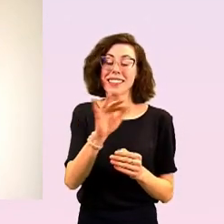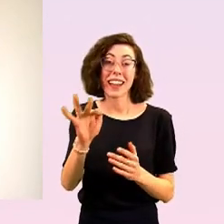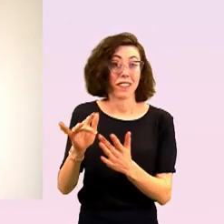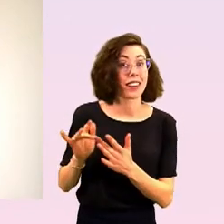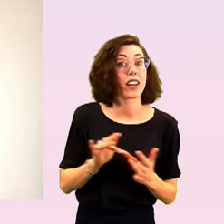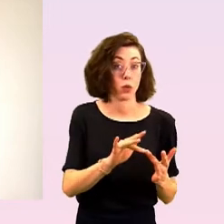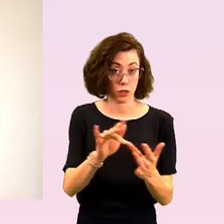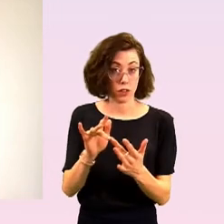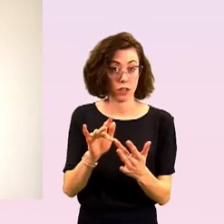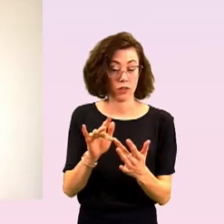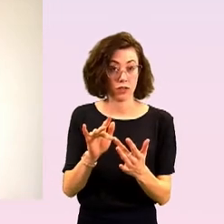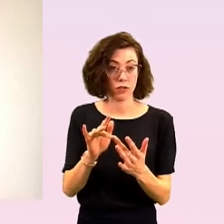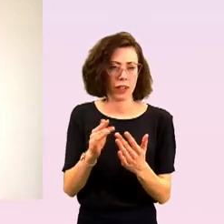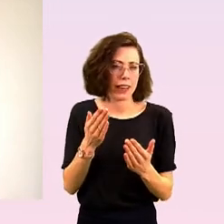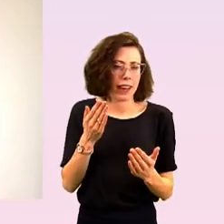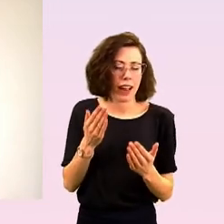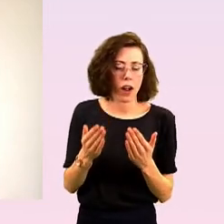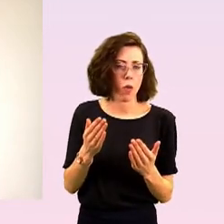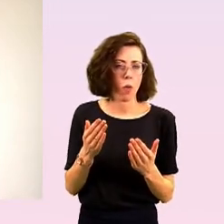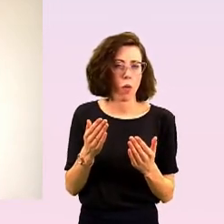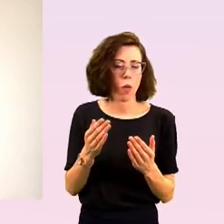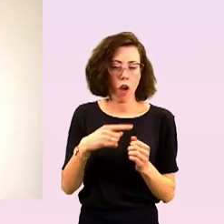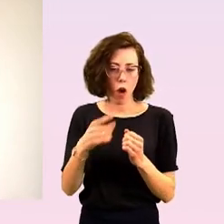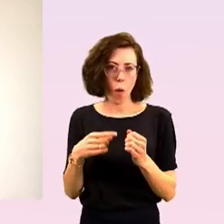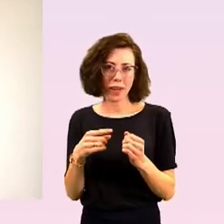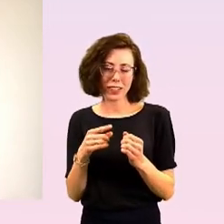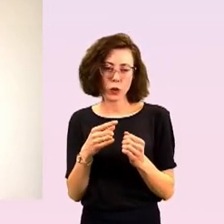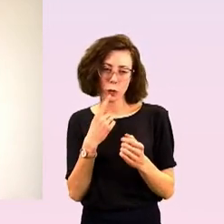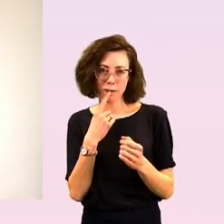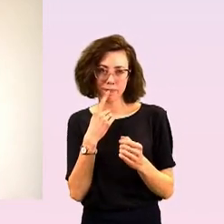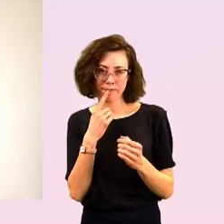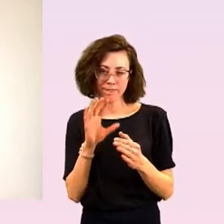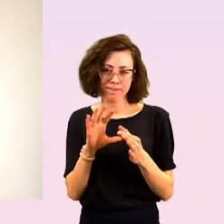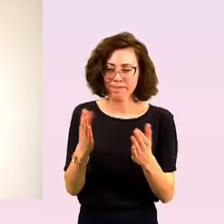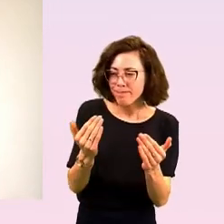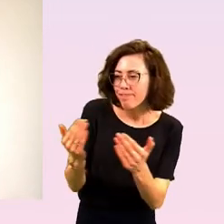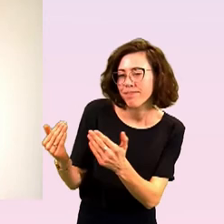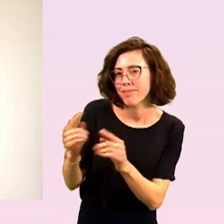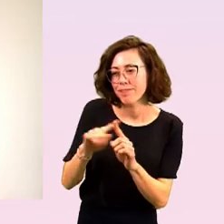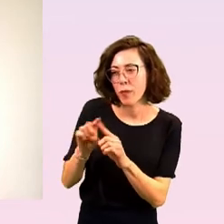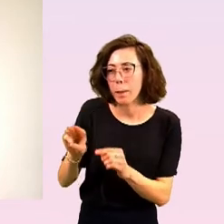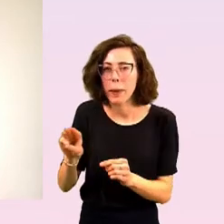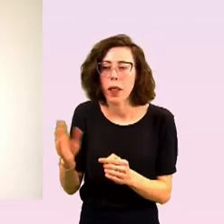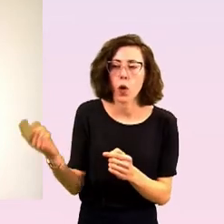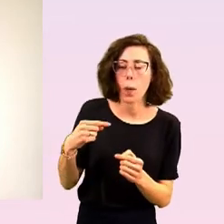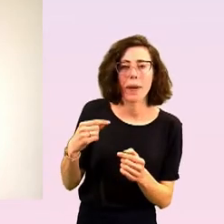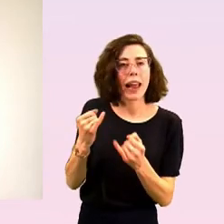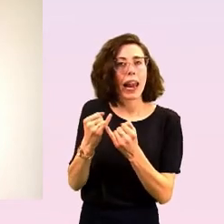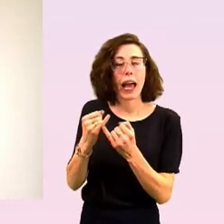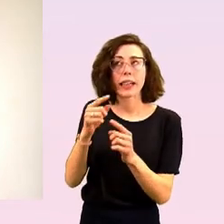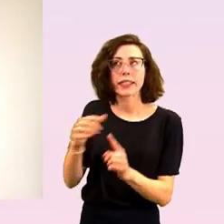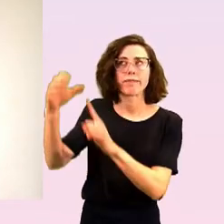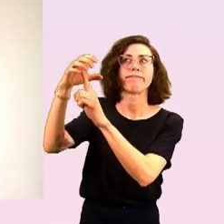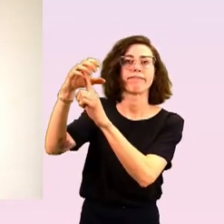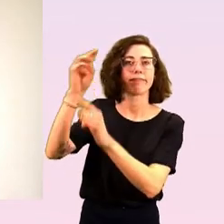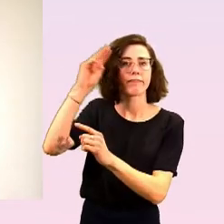from a perspective of a culture of calling other people in. That's, you know, calling the higher ups, calling the rest